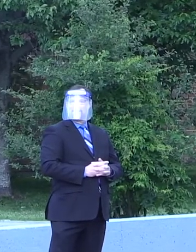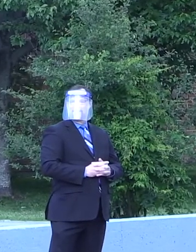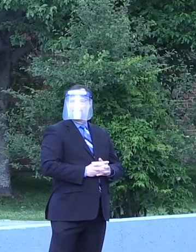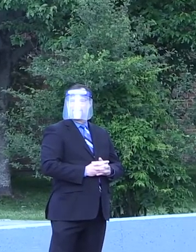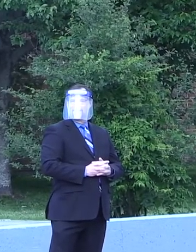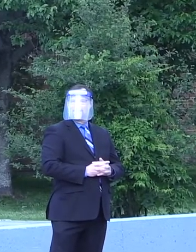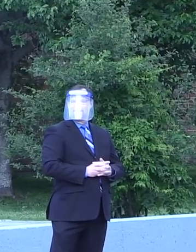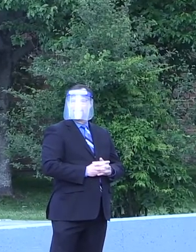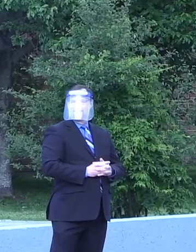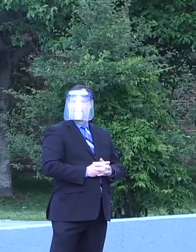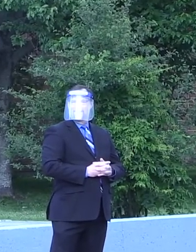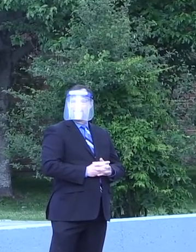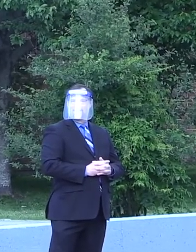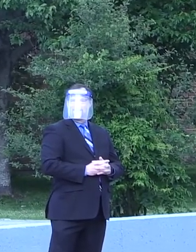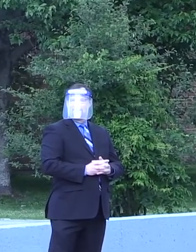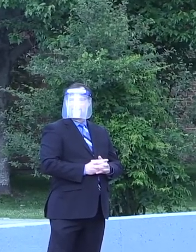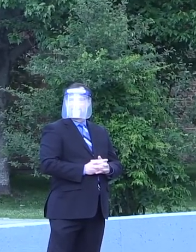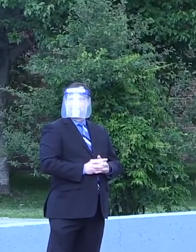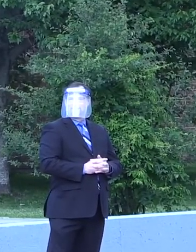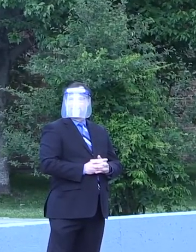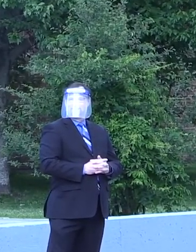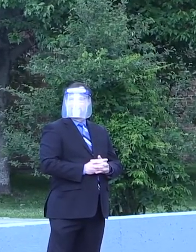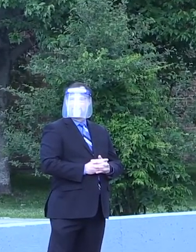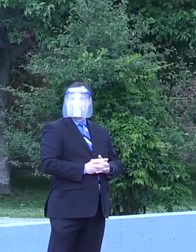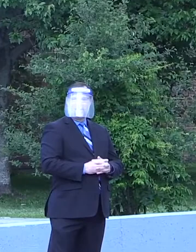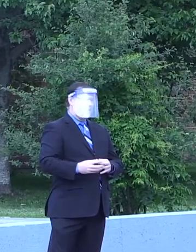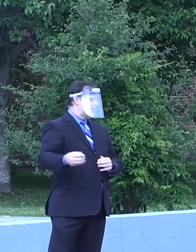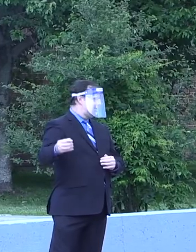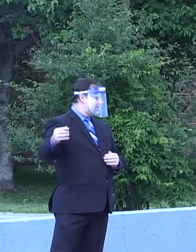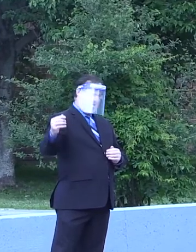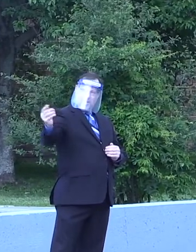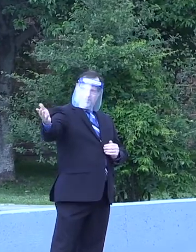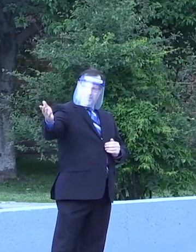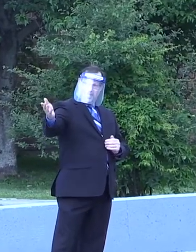Iris May Beattie.